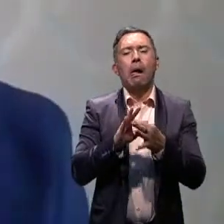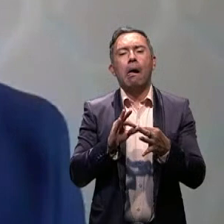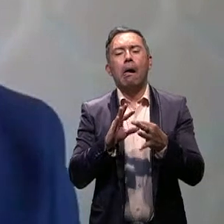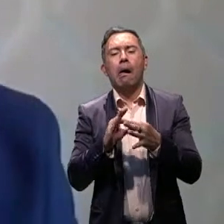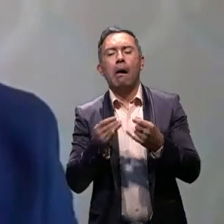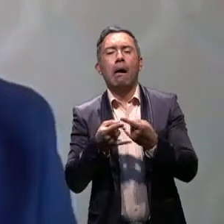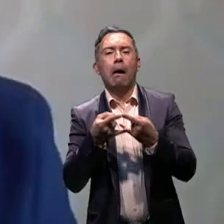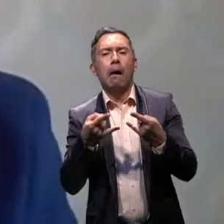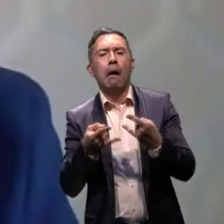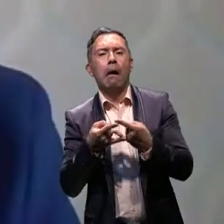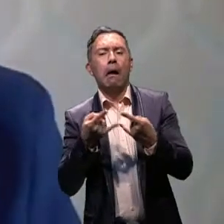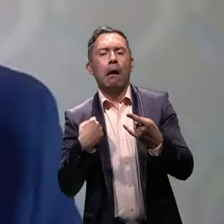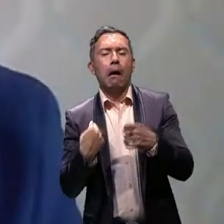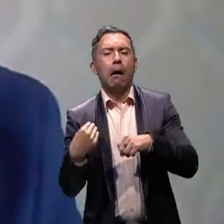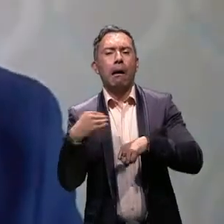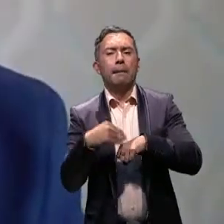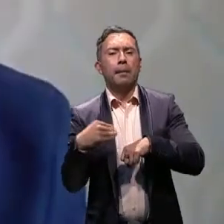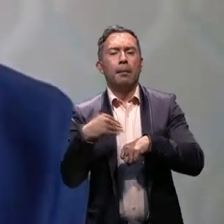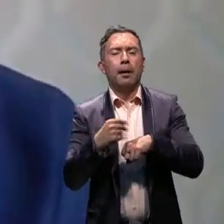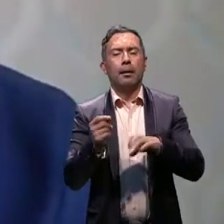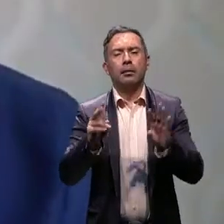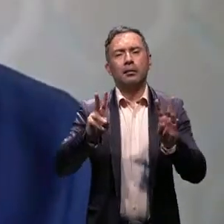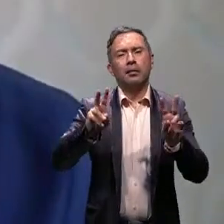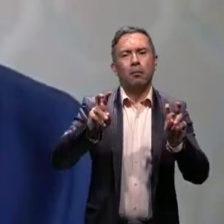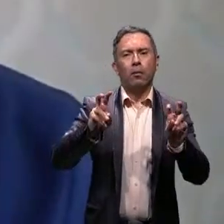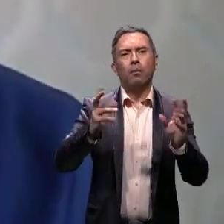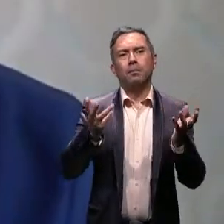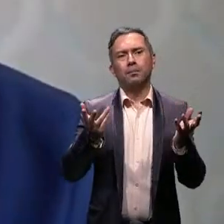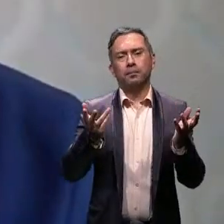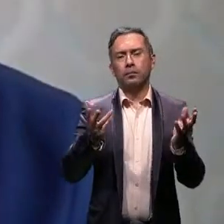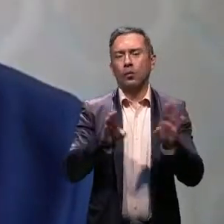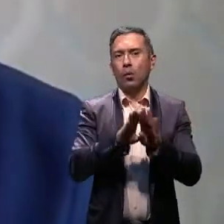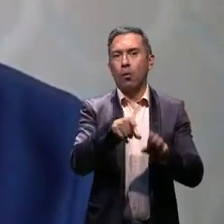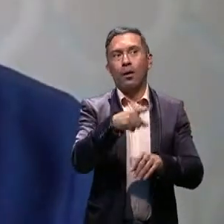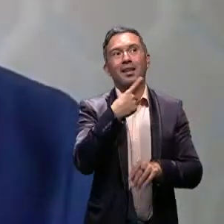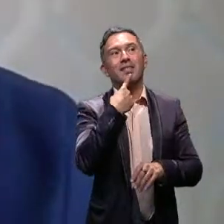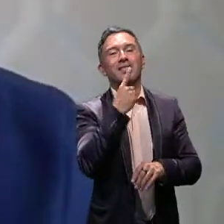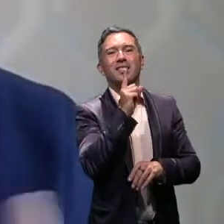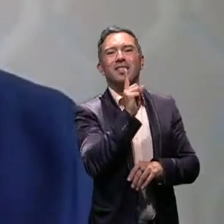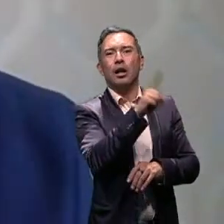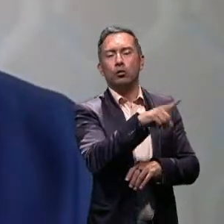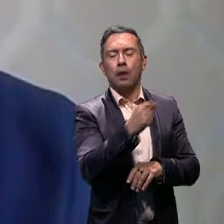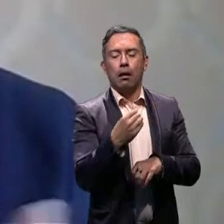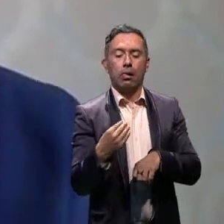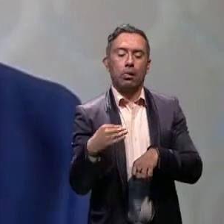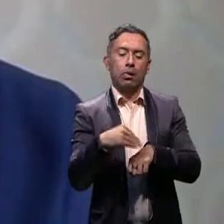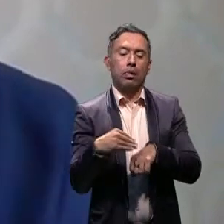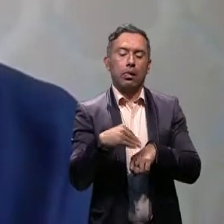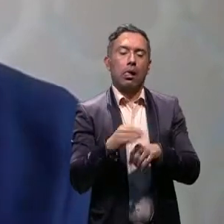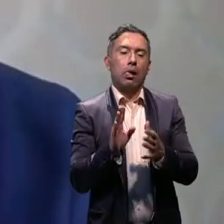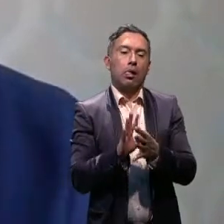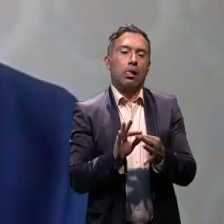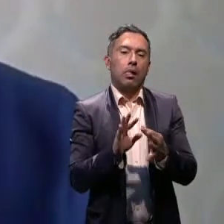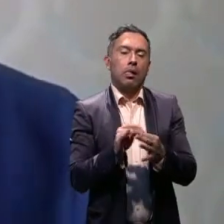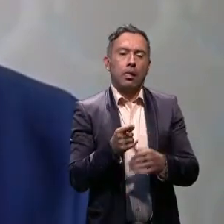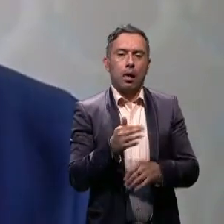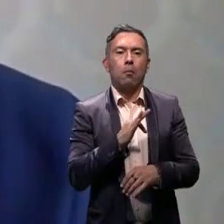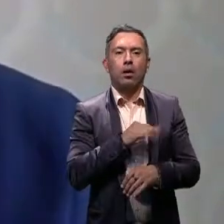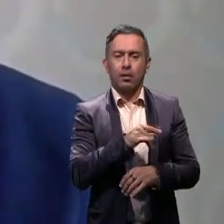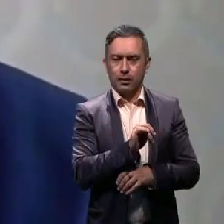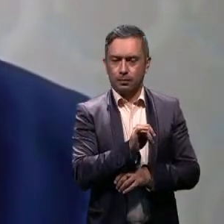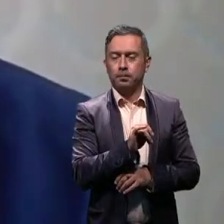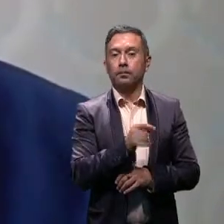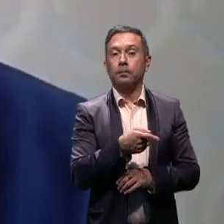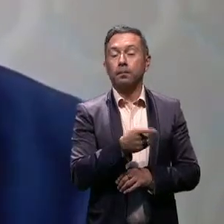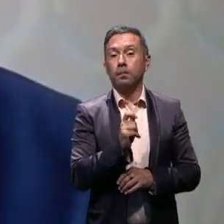anecdotes and marginal comments so that, a quote unquote, they have a case